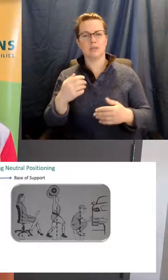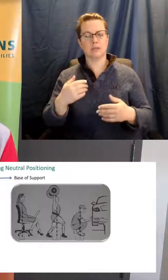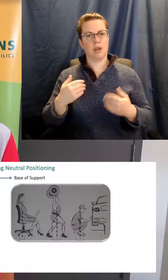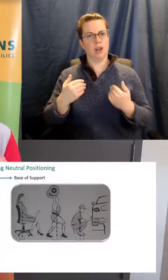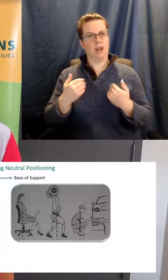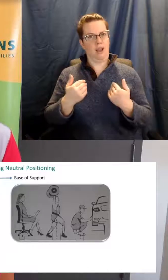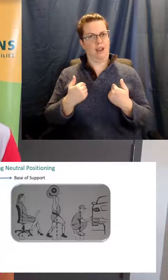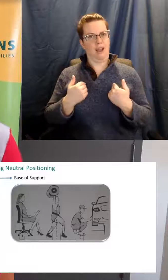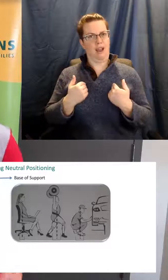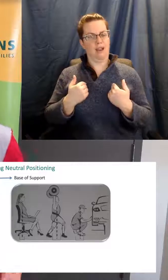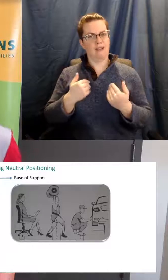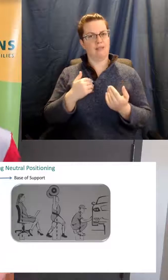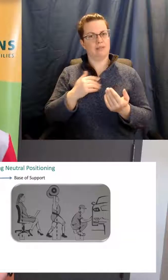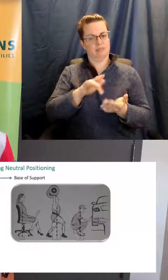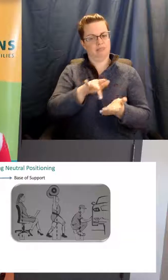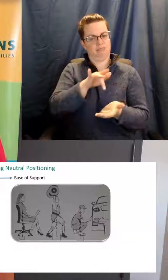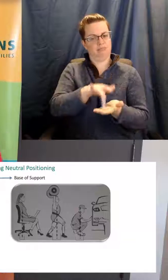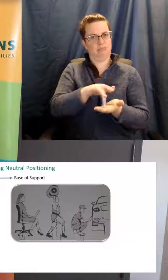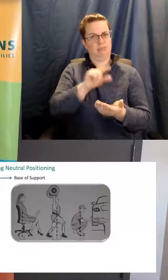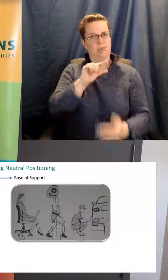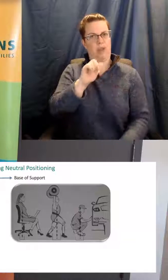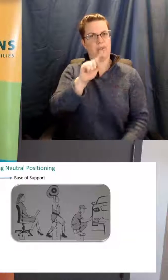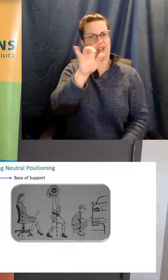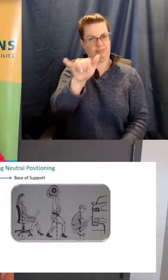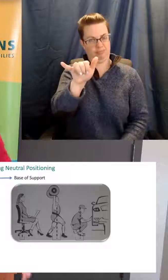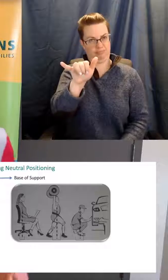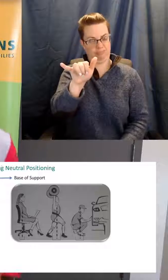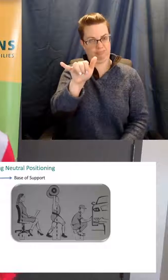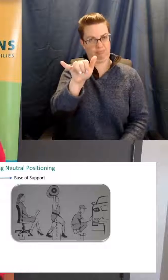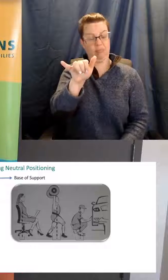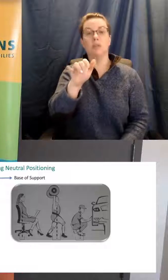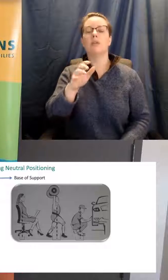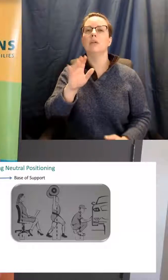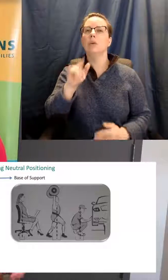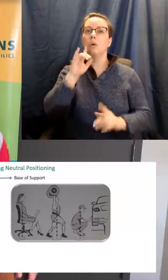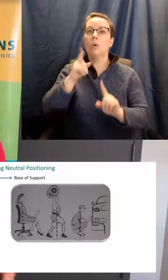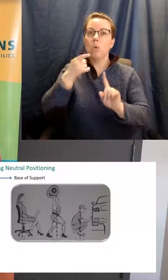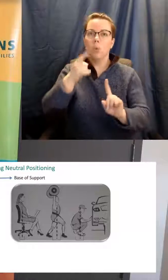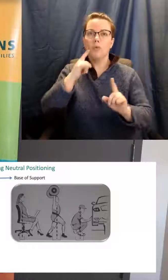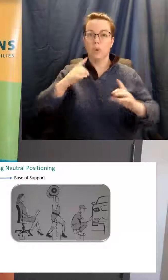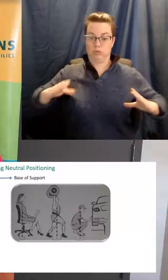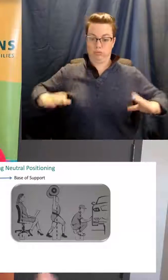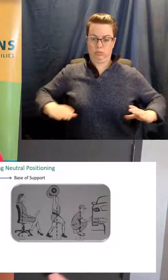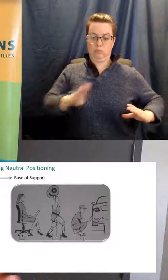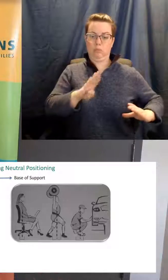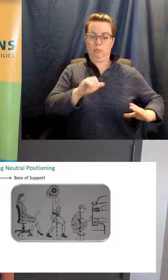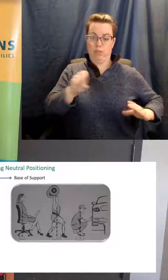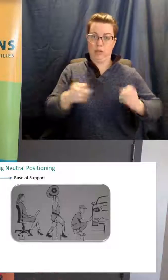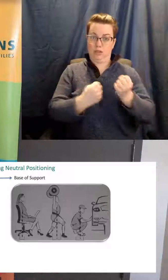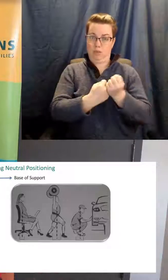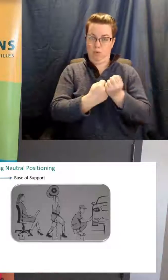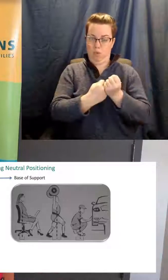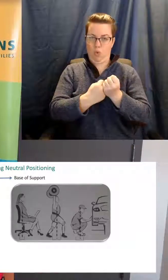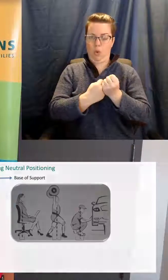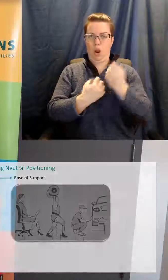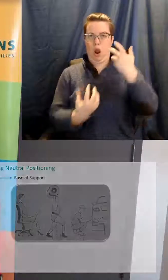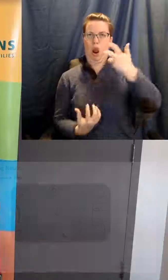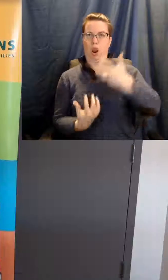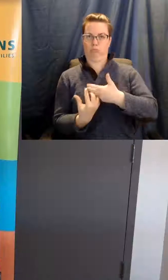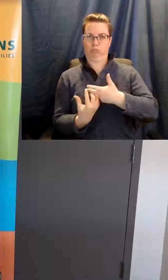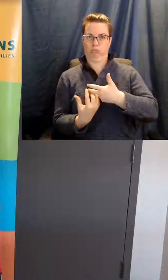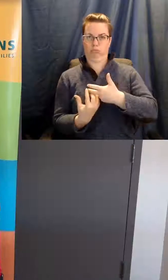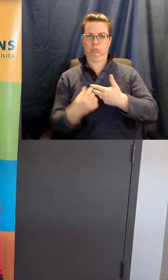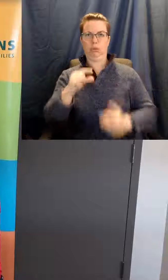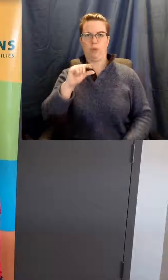going to fall on your base of support. So let's say that I'm just standing in a neutral position, my arms at my side. That's my